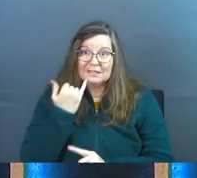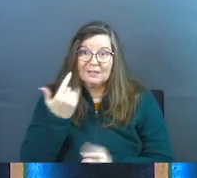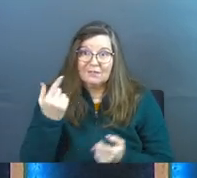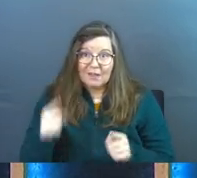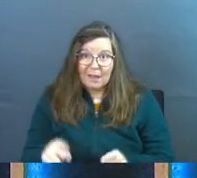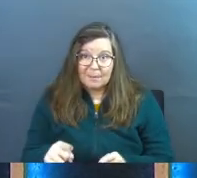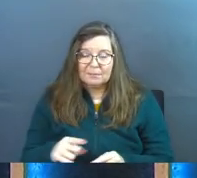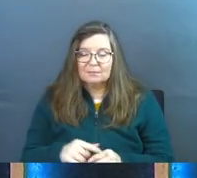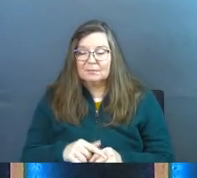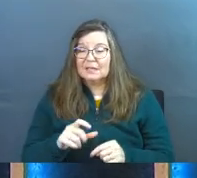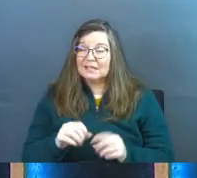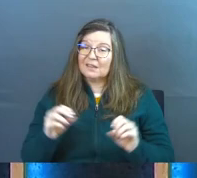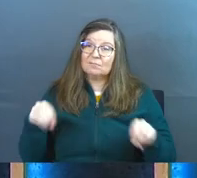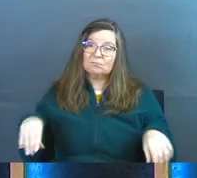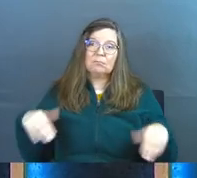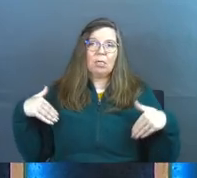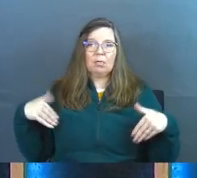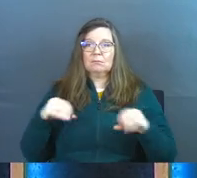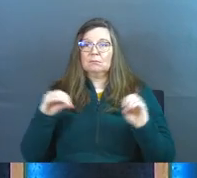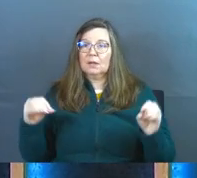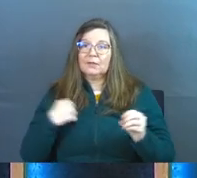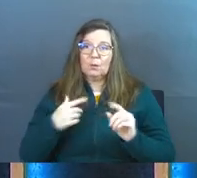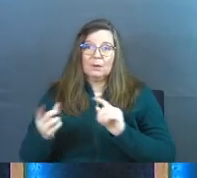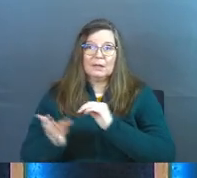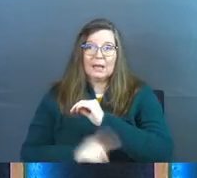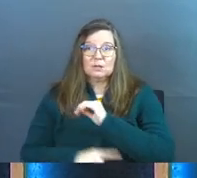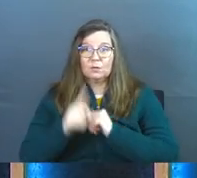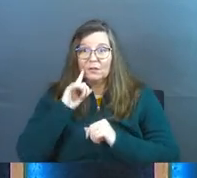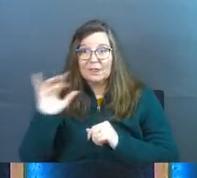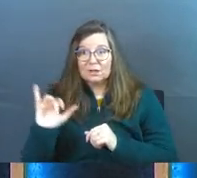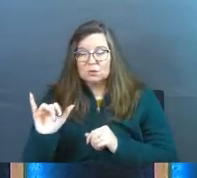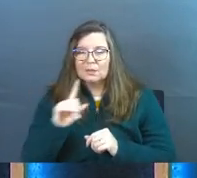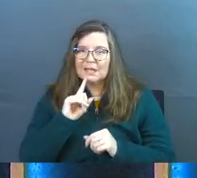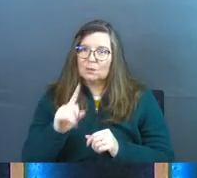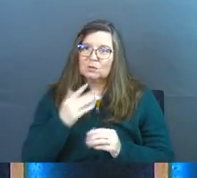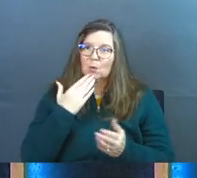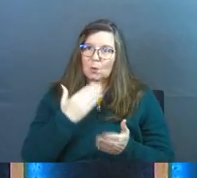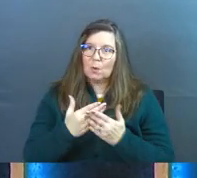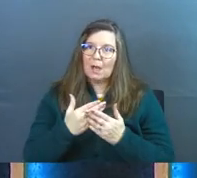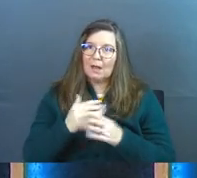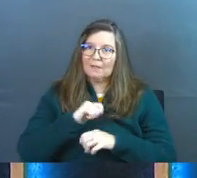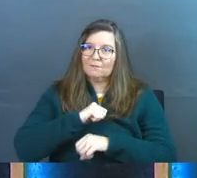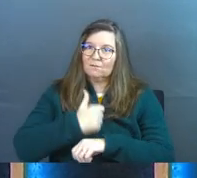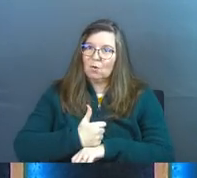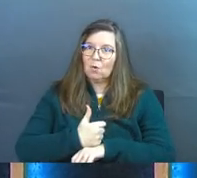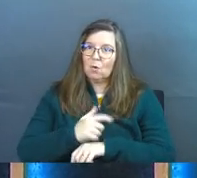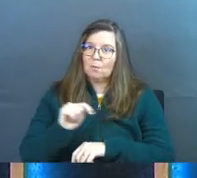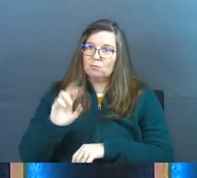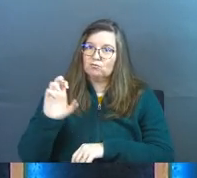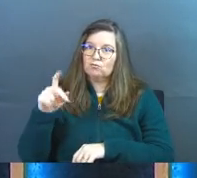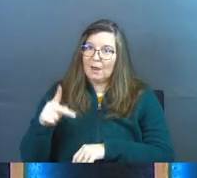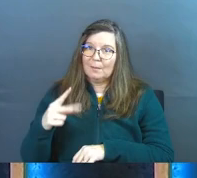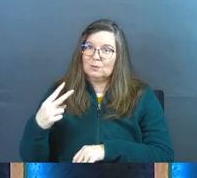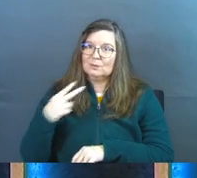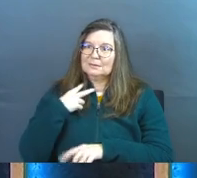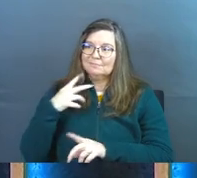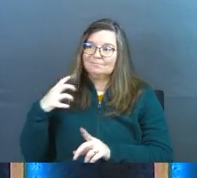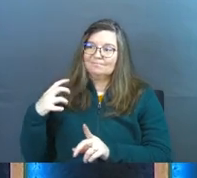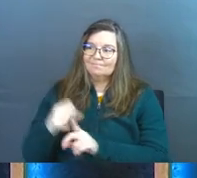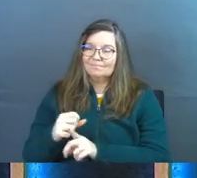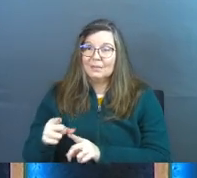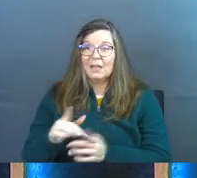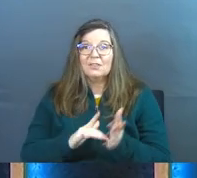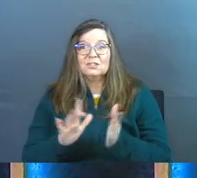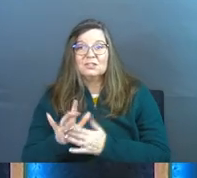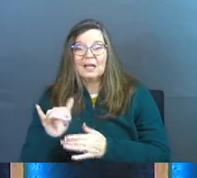it. If he had done nothing, there would have been consequences for that as well. It was a well-formed trap that they put him through. And then